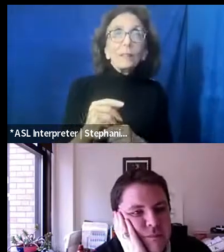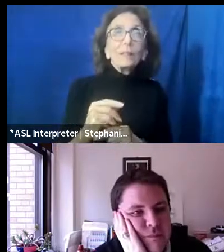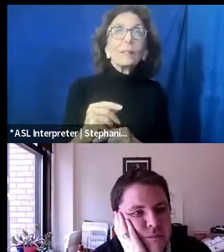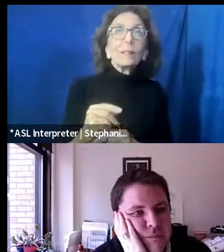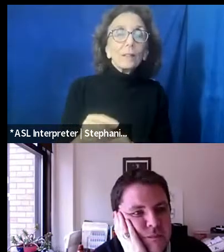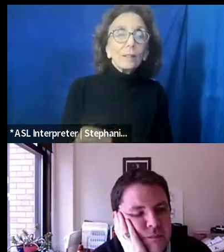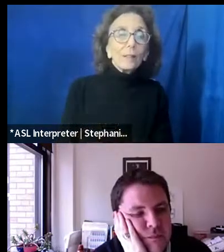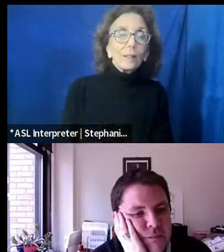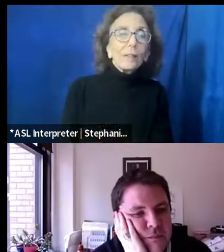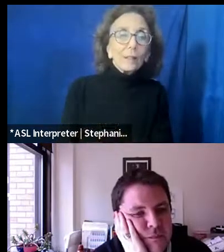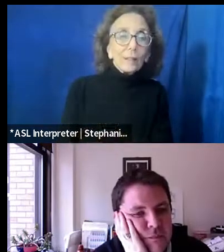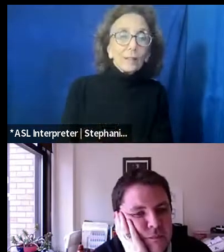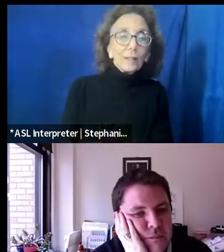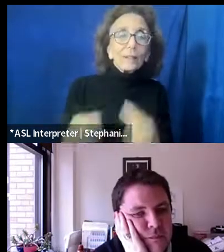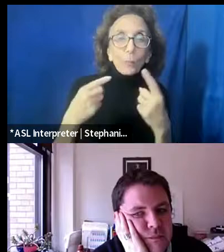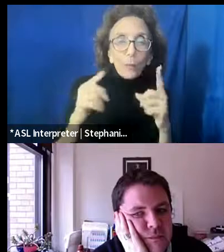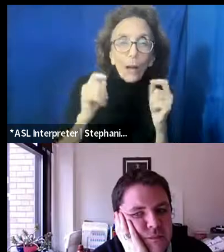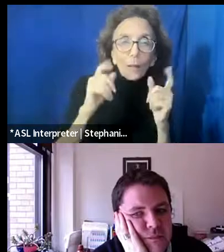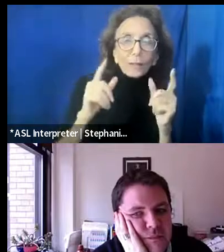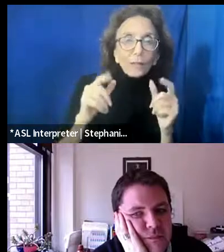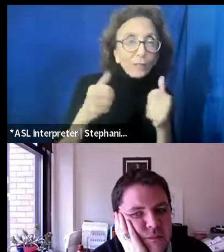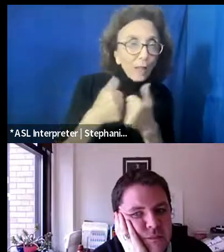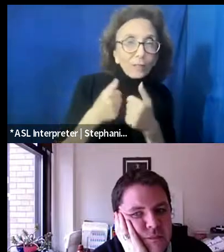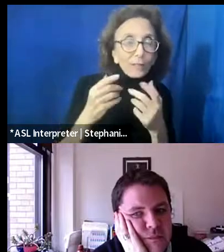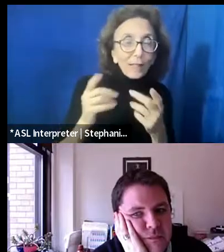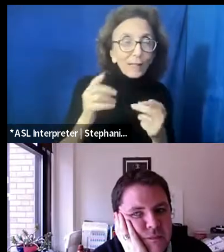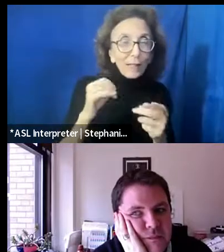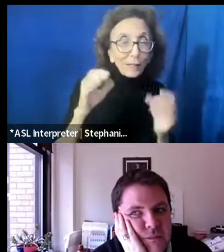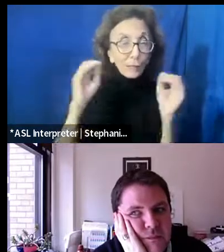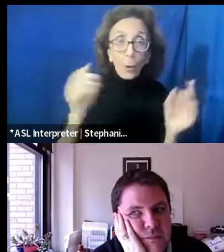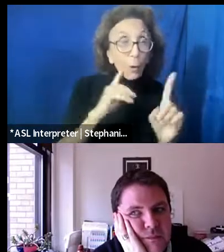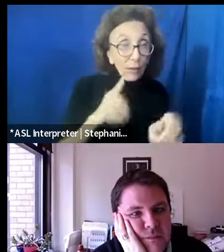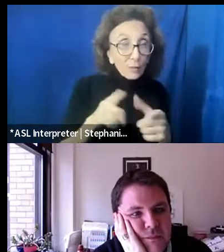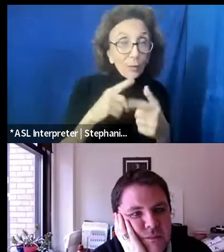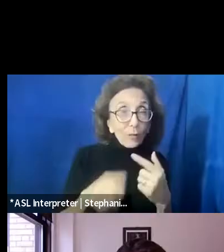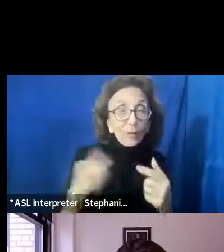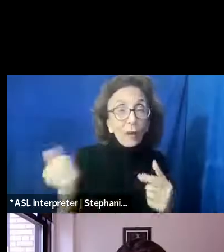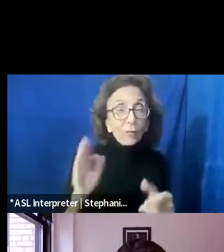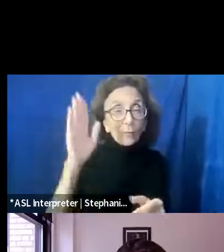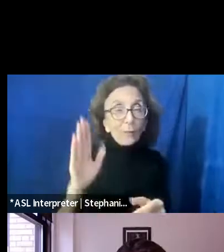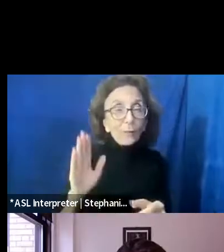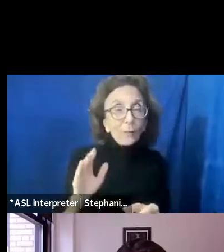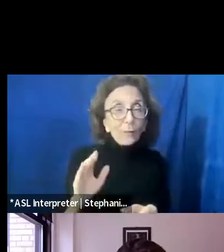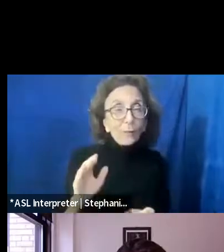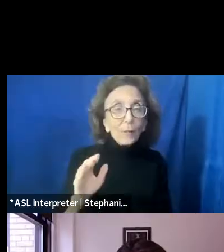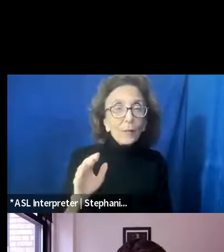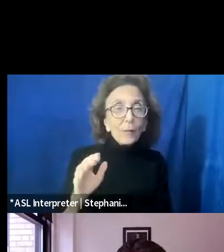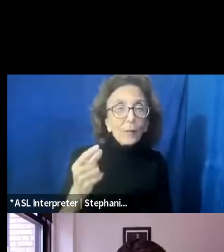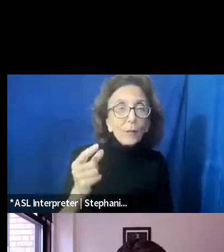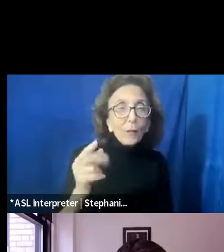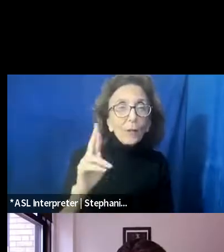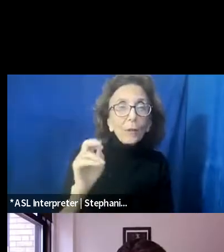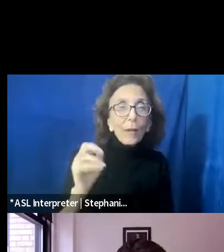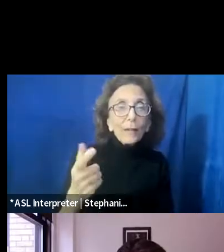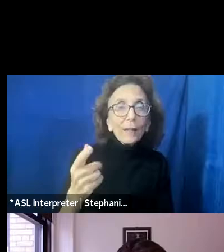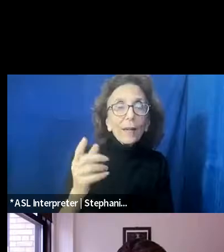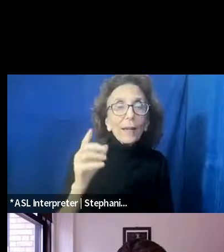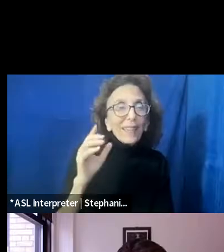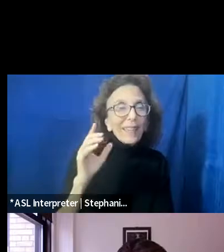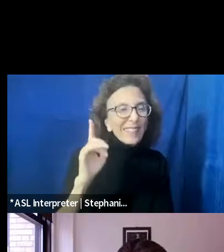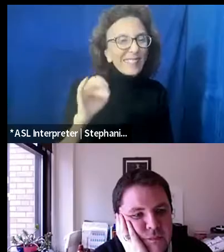surprises, challenges, successes? Otherwise, I've got another question for you. Also, the first half of the question, if anything felt especially